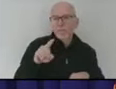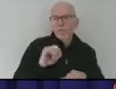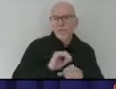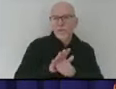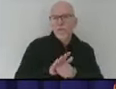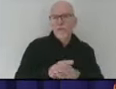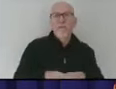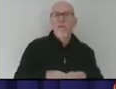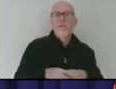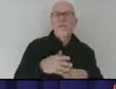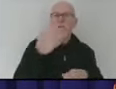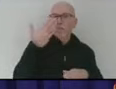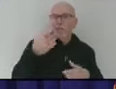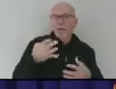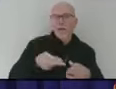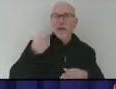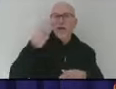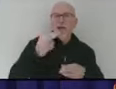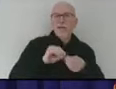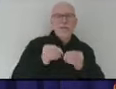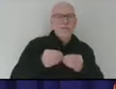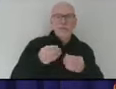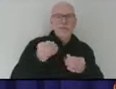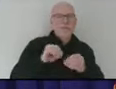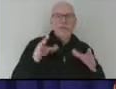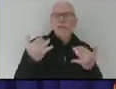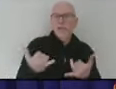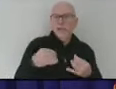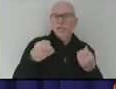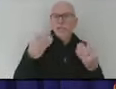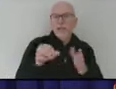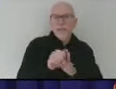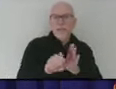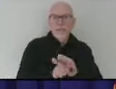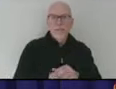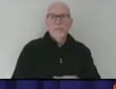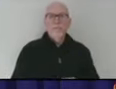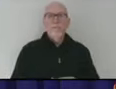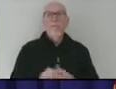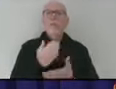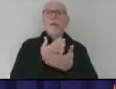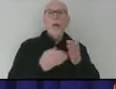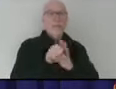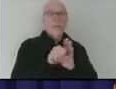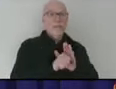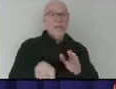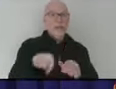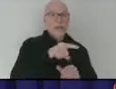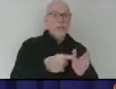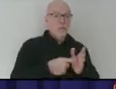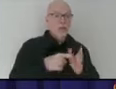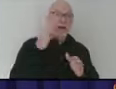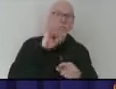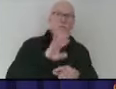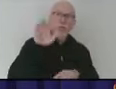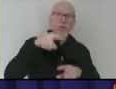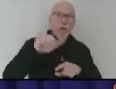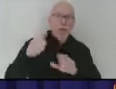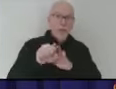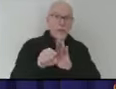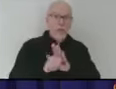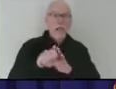of transmission that many states are experiencing. You might also find that some states are requiring travelers from other states to quarantine